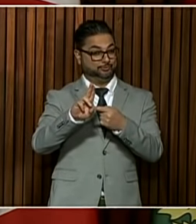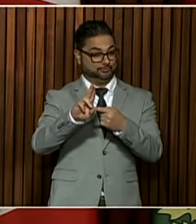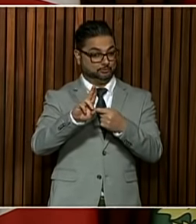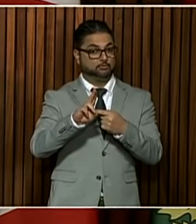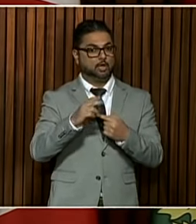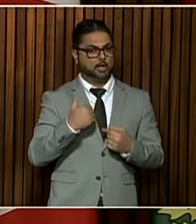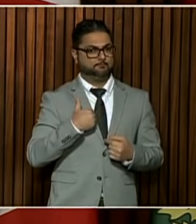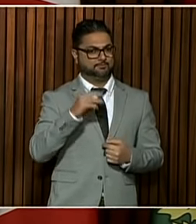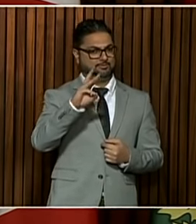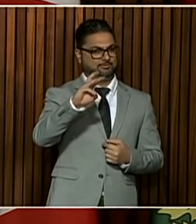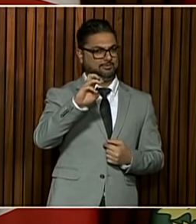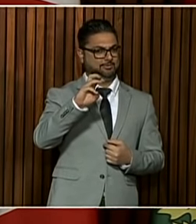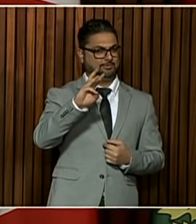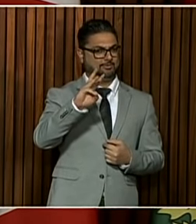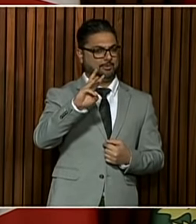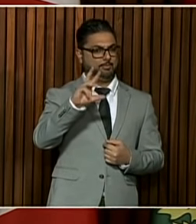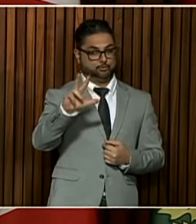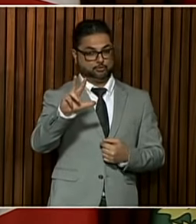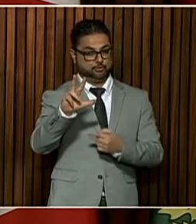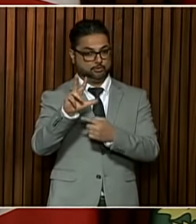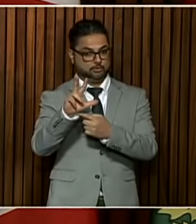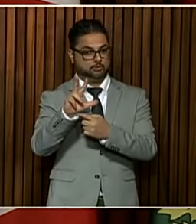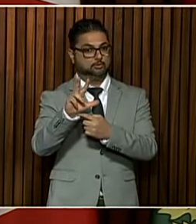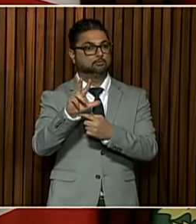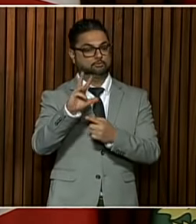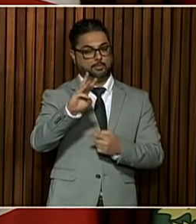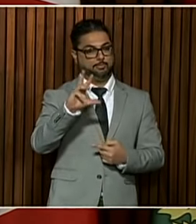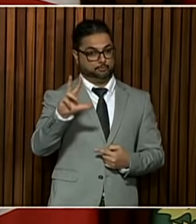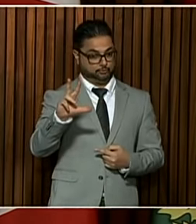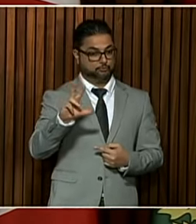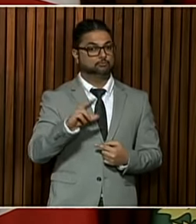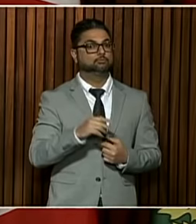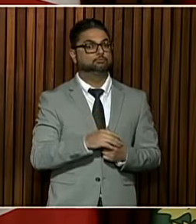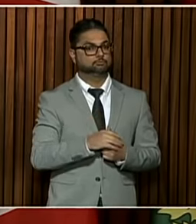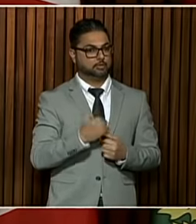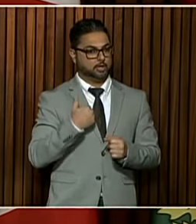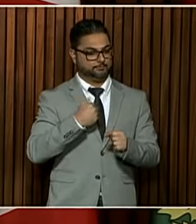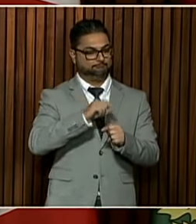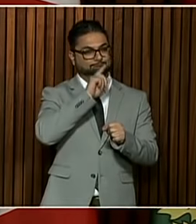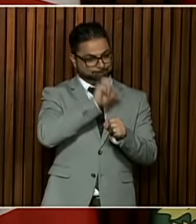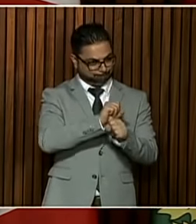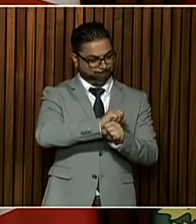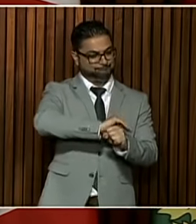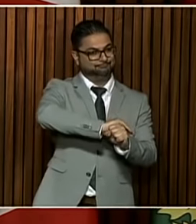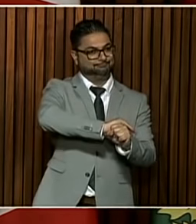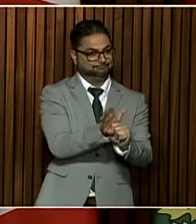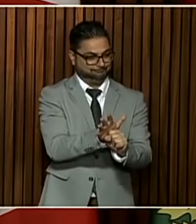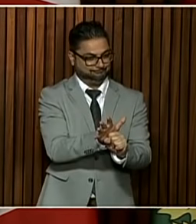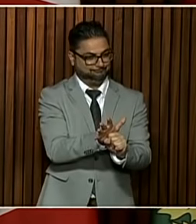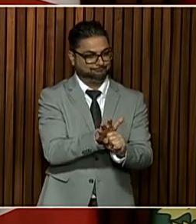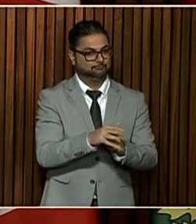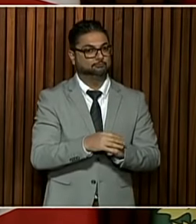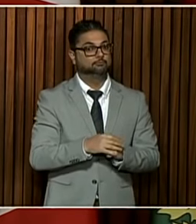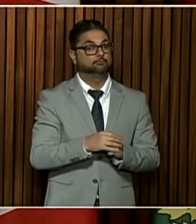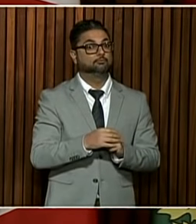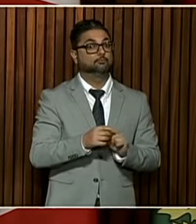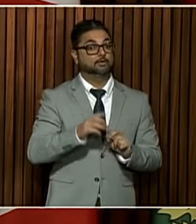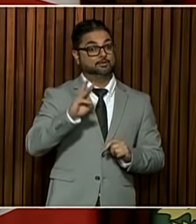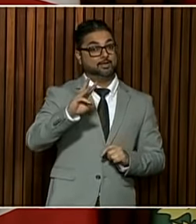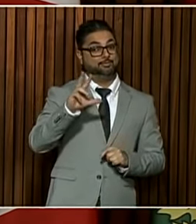patients with COVID-19 who are in an ICU, and of those 46 are on ventilators.